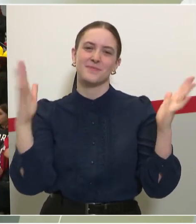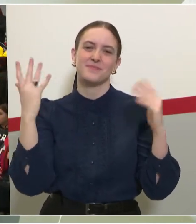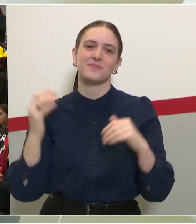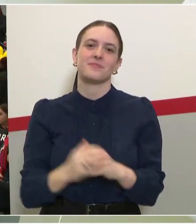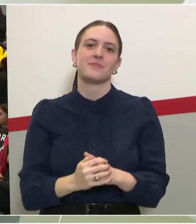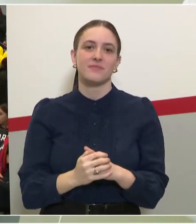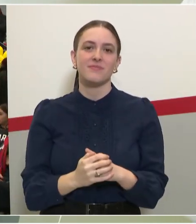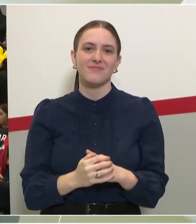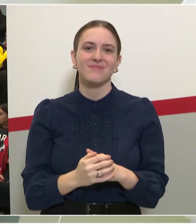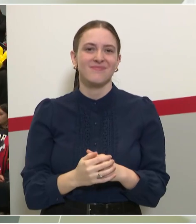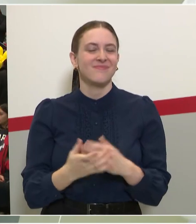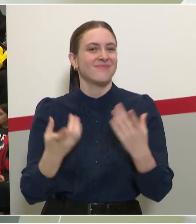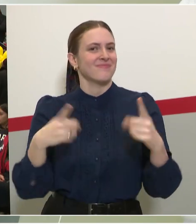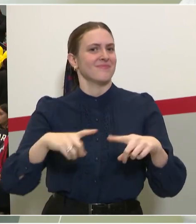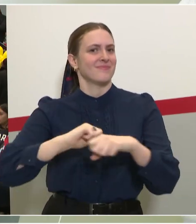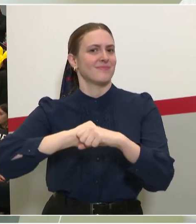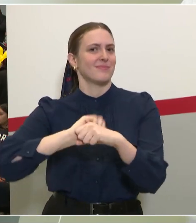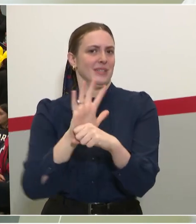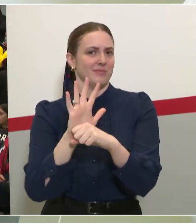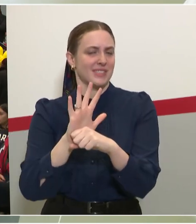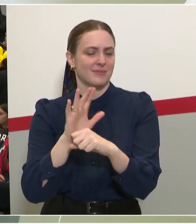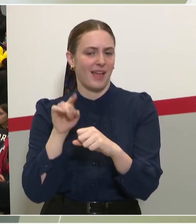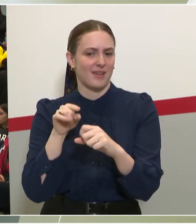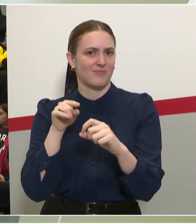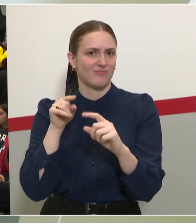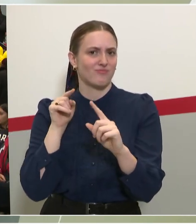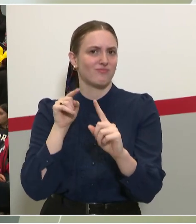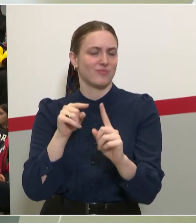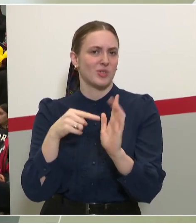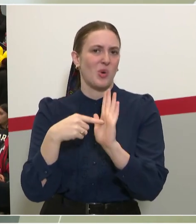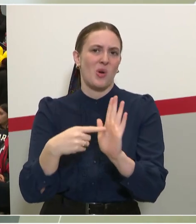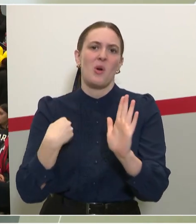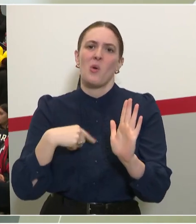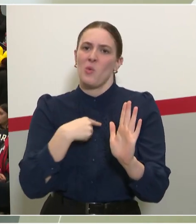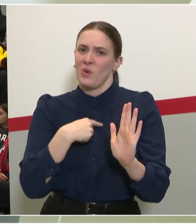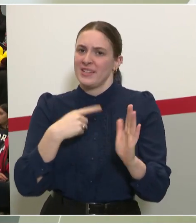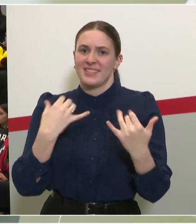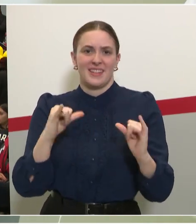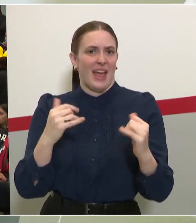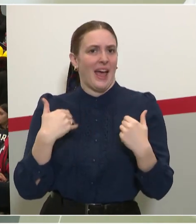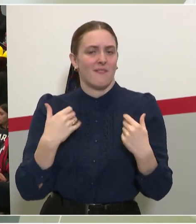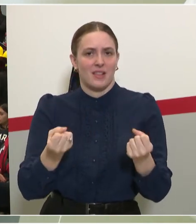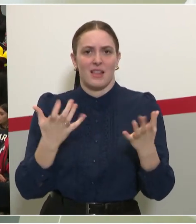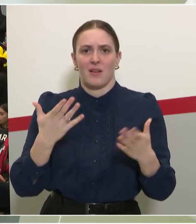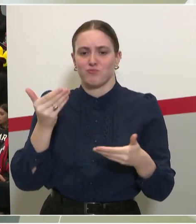The pandemic taught us that we've got a long way to go to meet the needs of medically